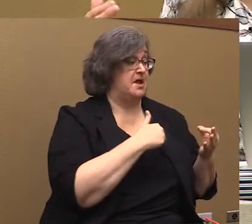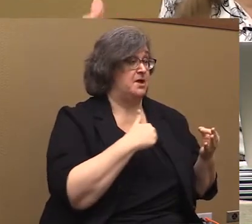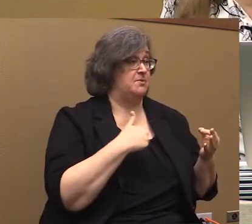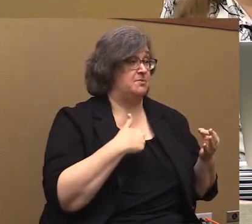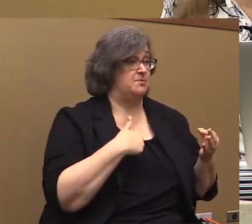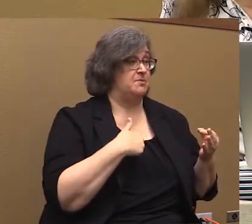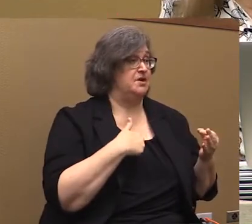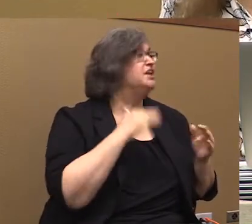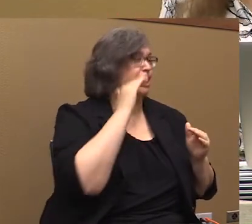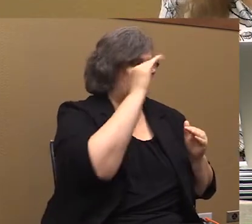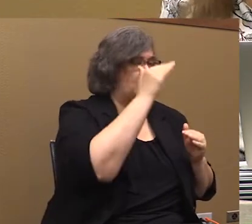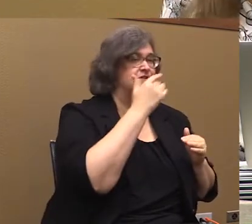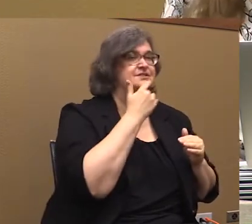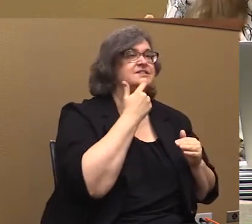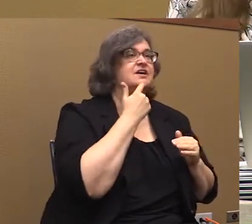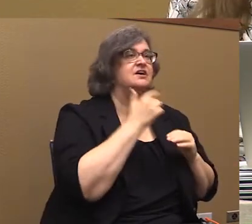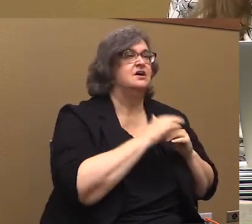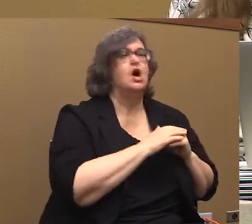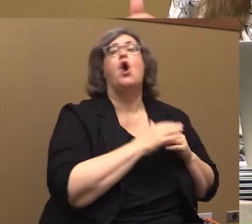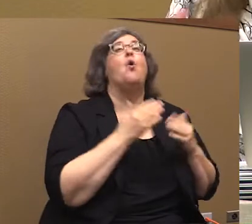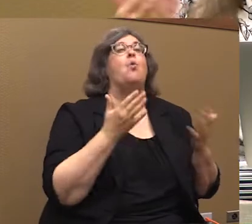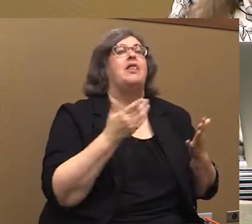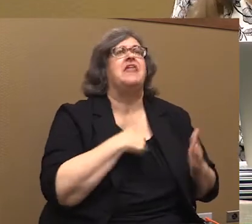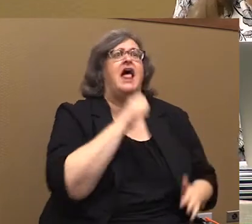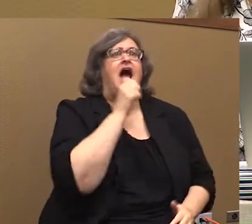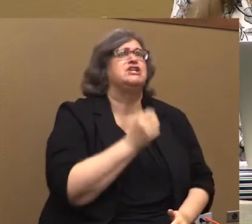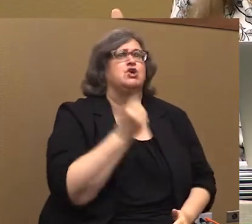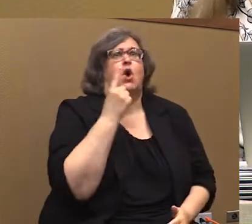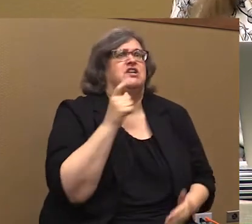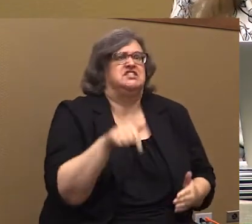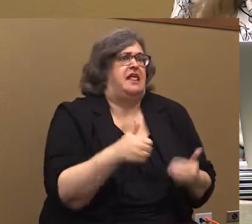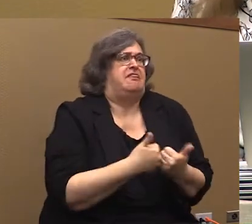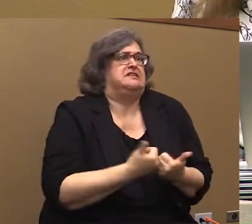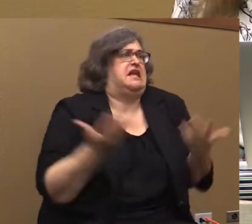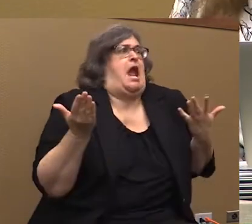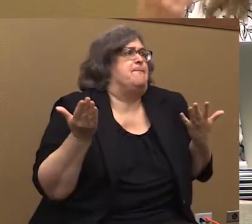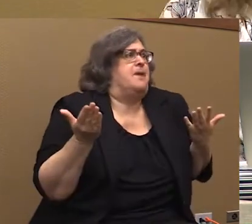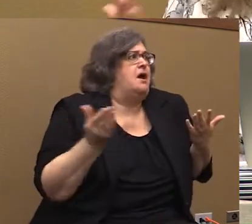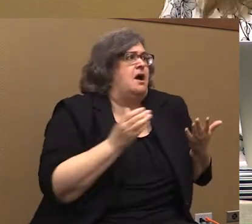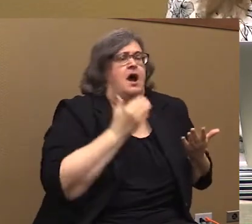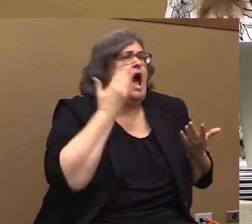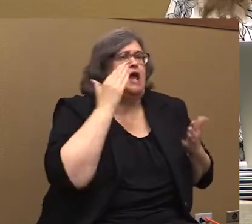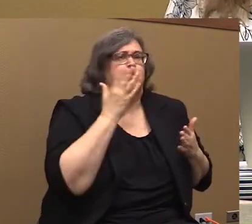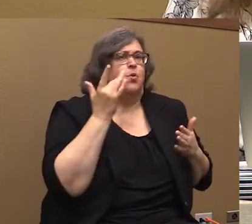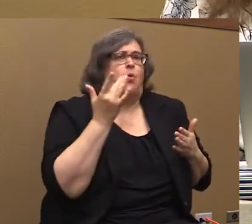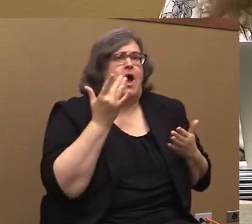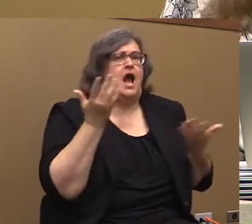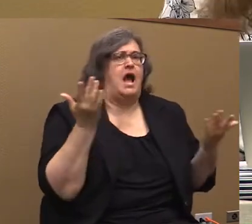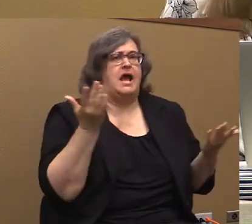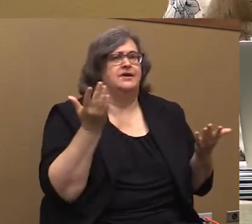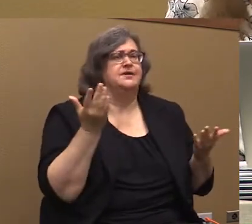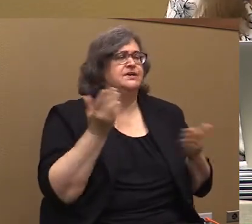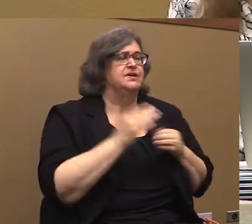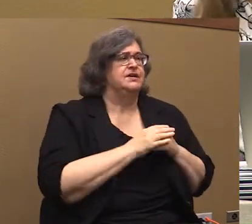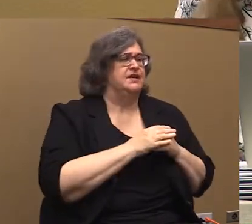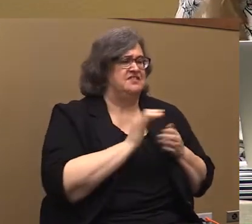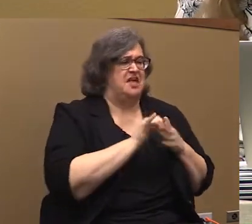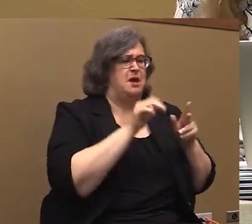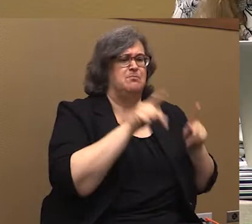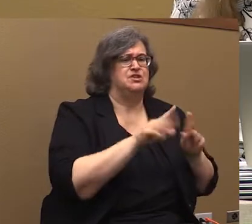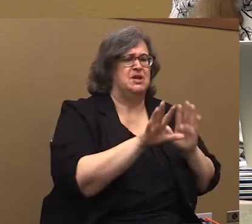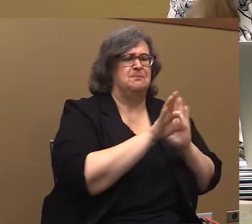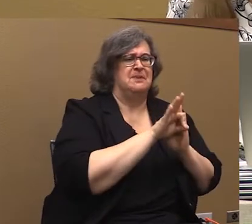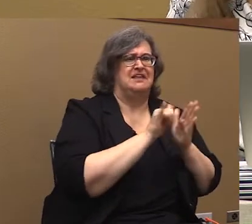one family member, just an adult, said, well, I just don't understand this game. I don't